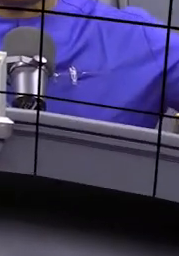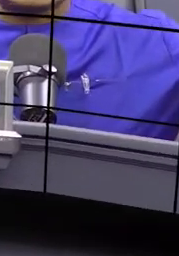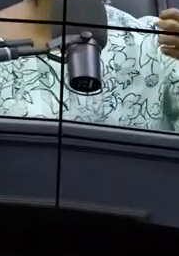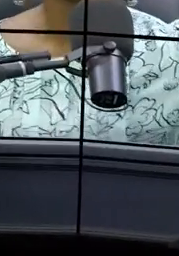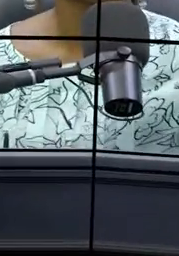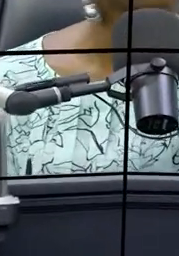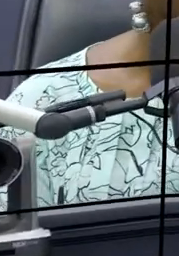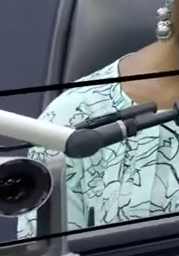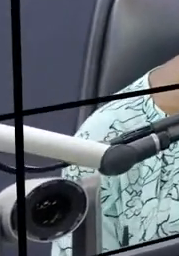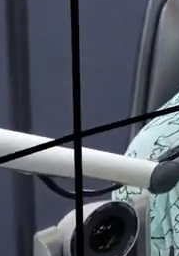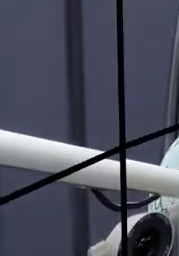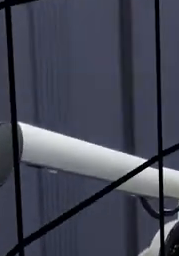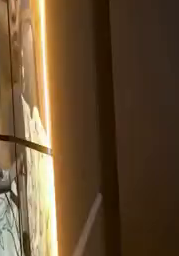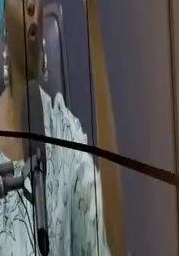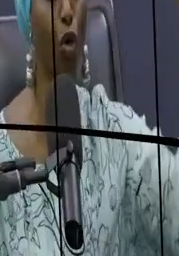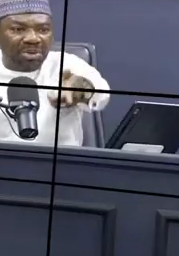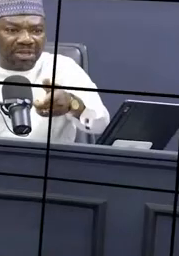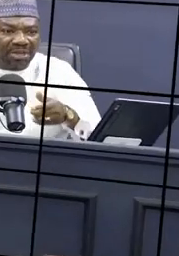nah